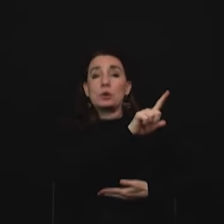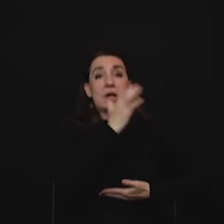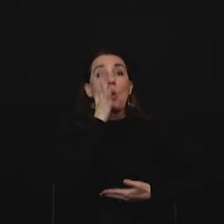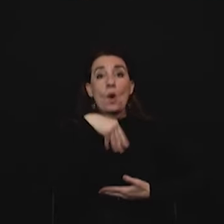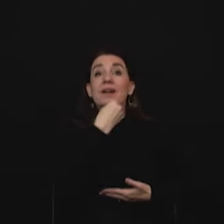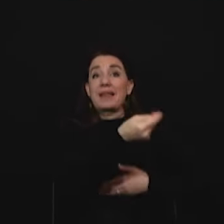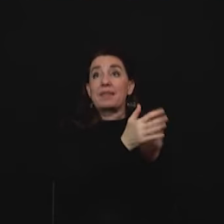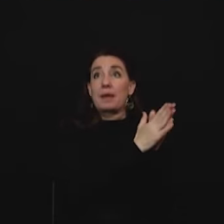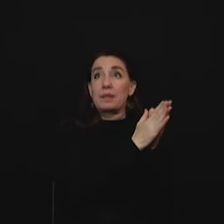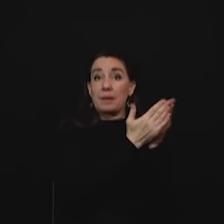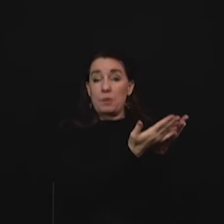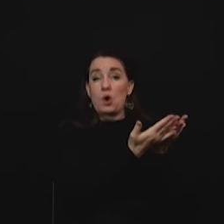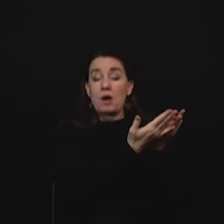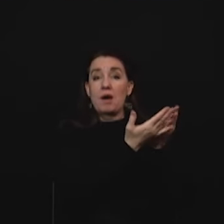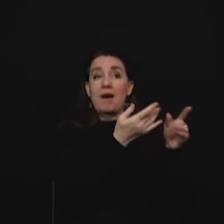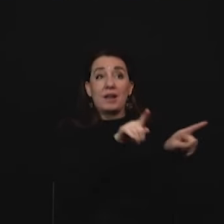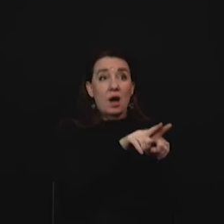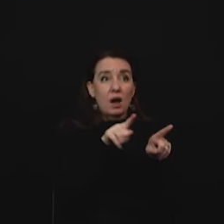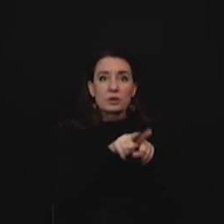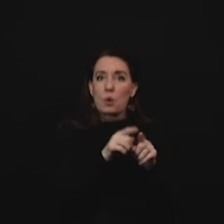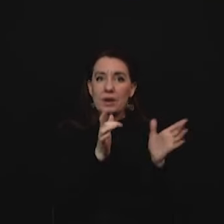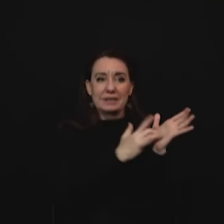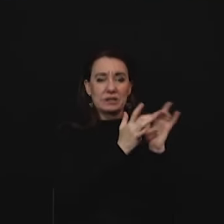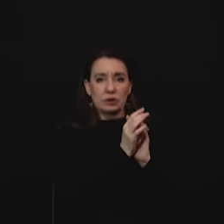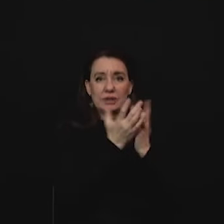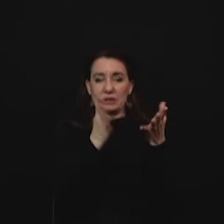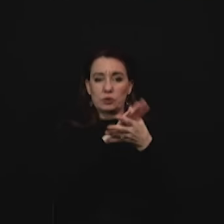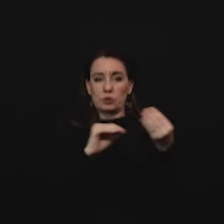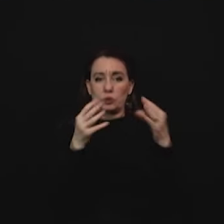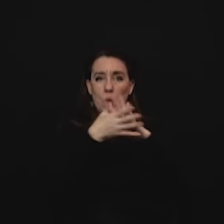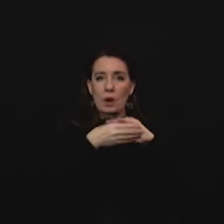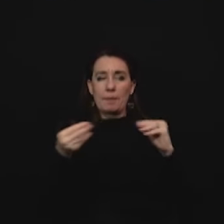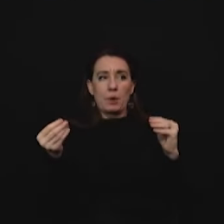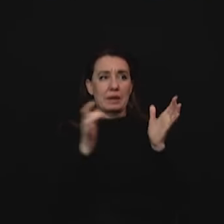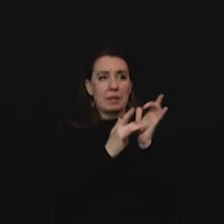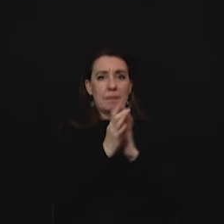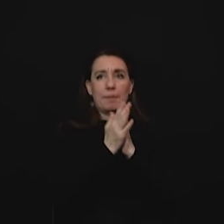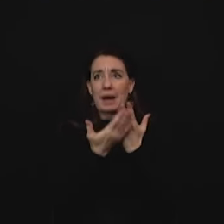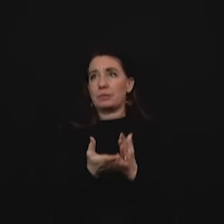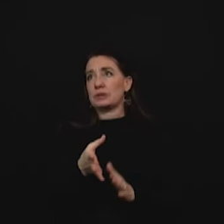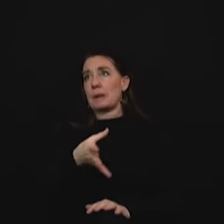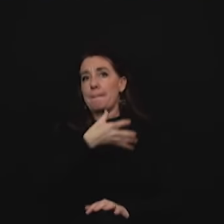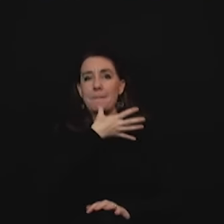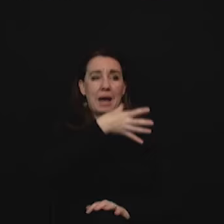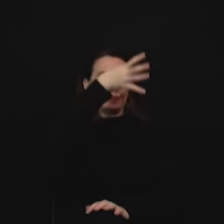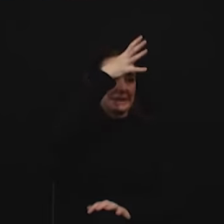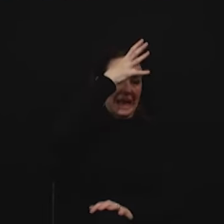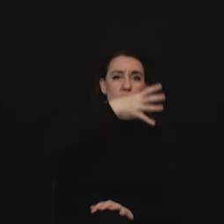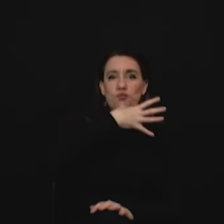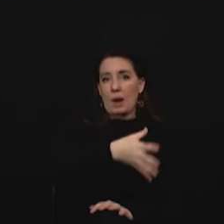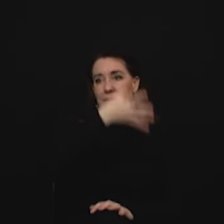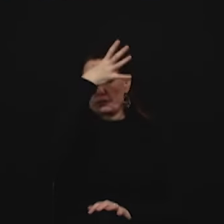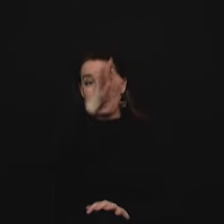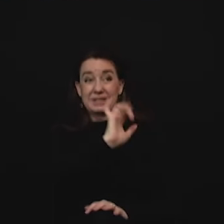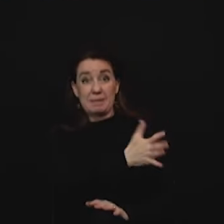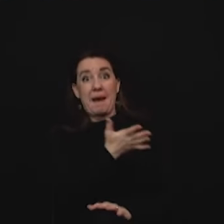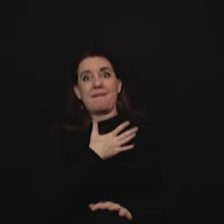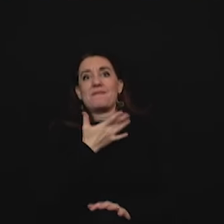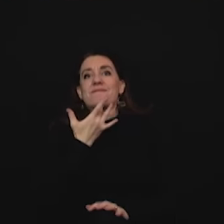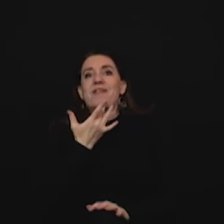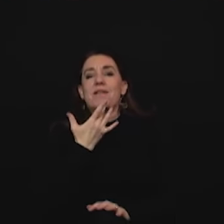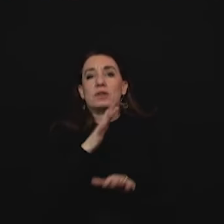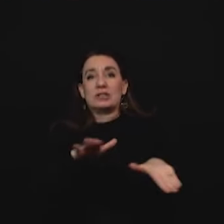these. And man, if this is the Jesus Storybook Bible, so moms and dads and grandmas and grandpas, this is my favorite children's